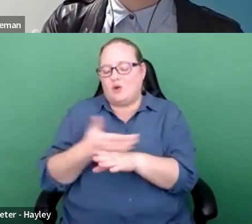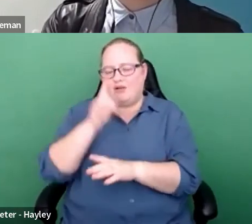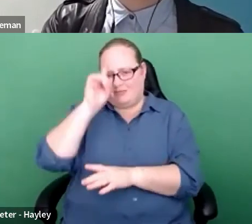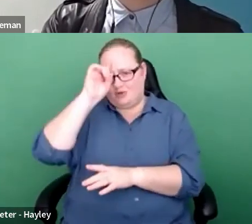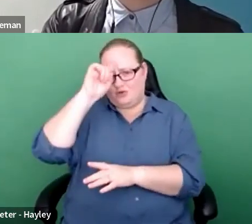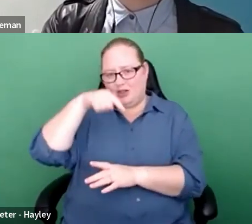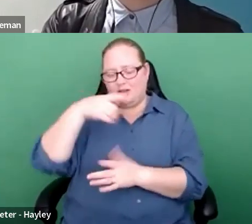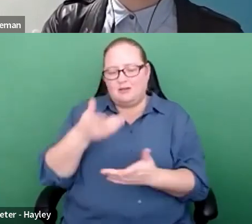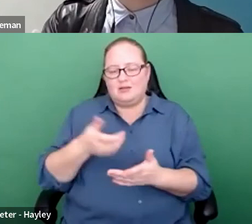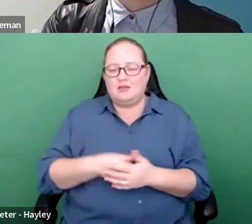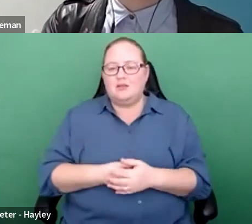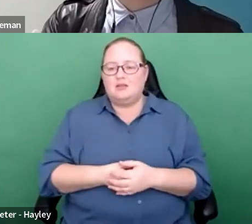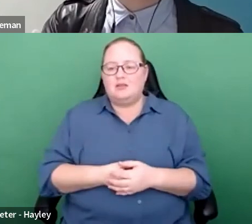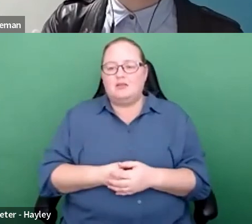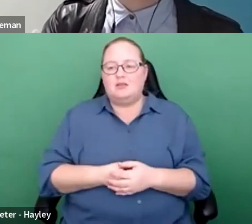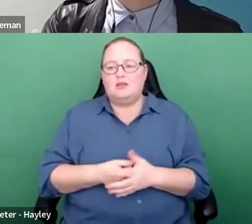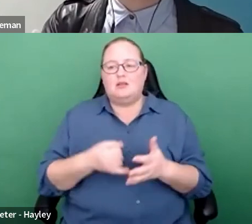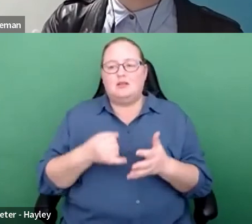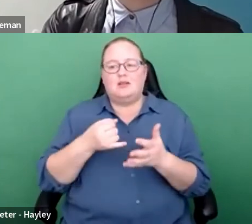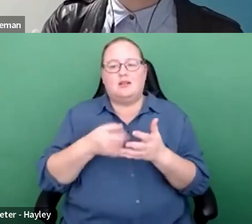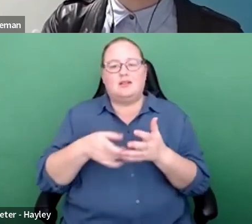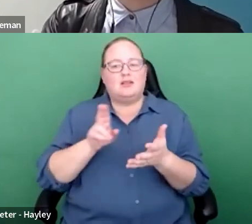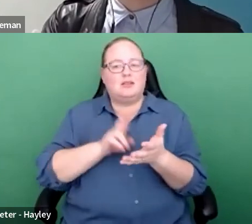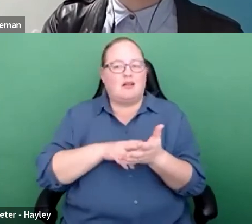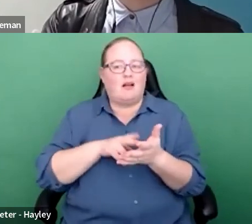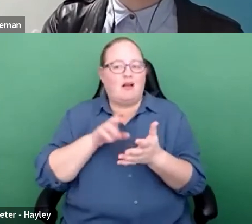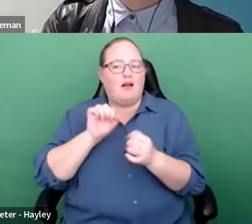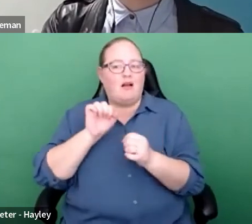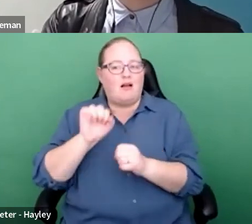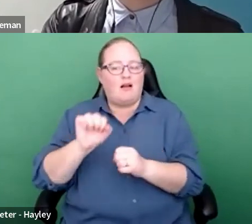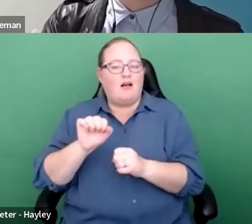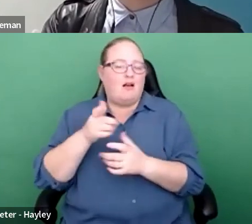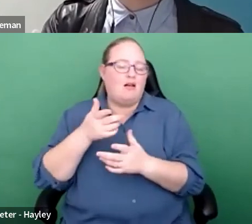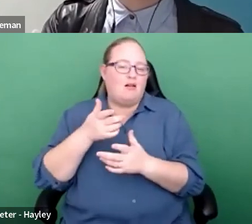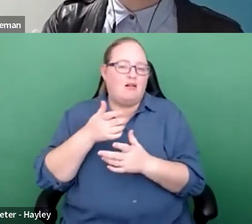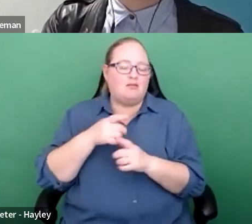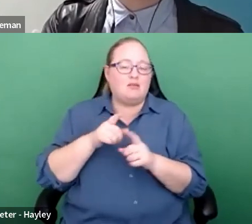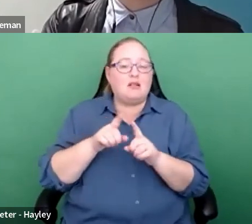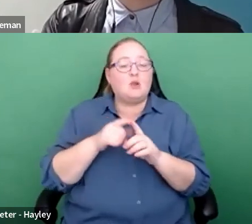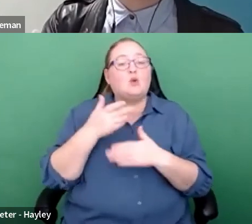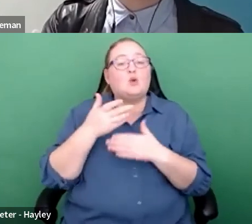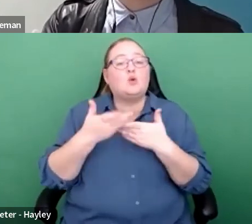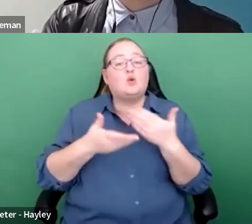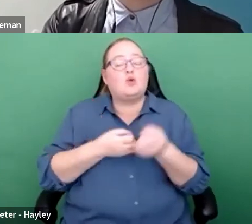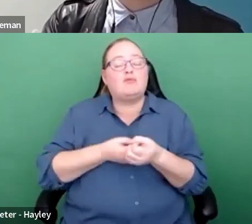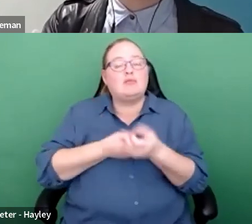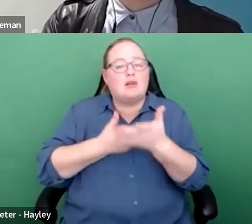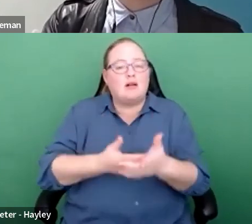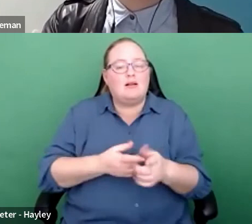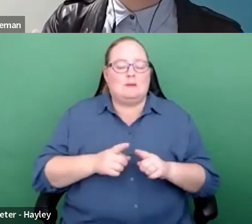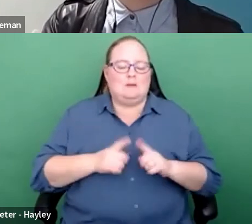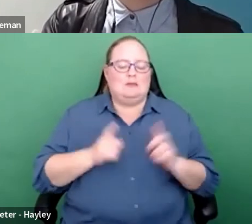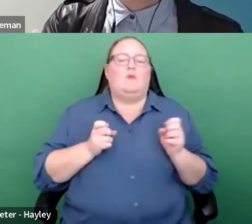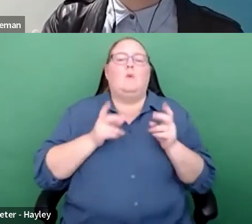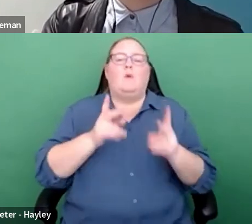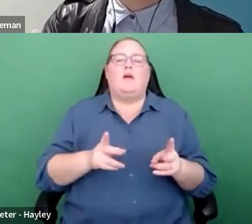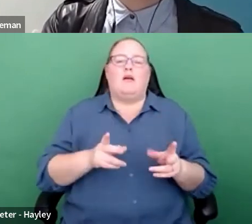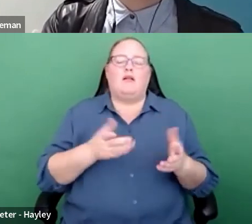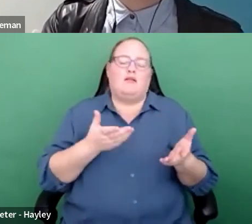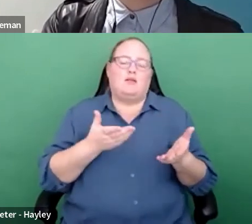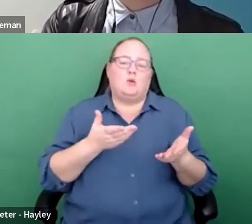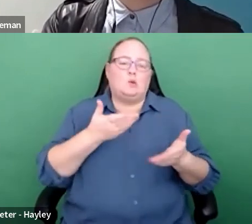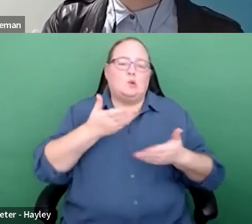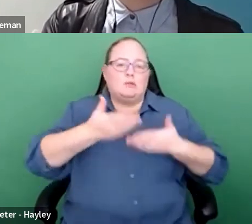whether Simon sees space for storytelling as alternative forms of engaging anthropology